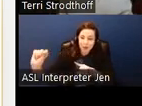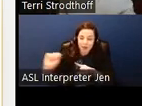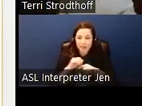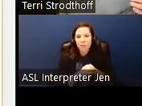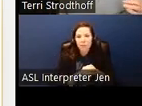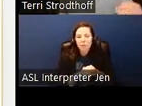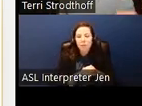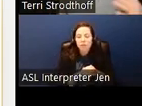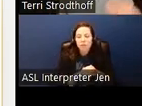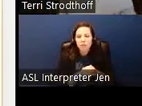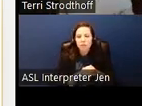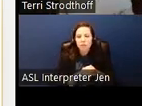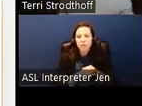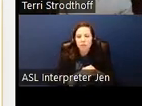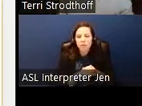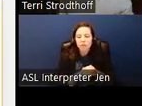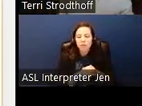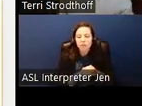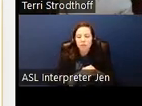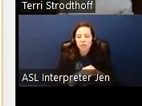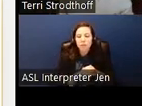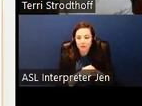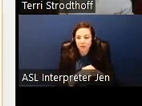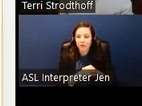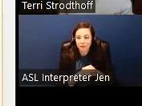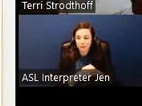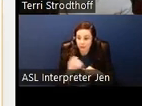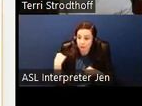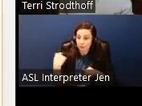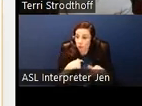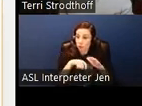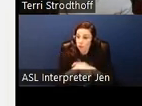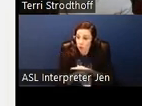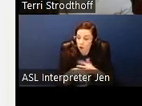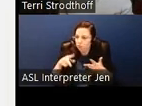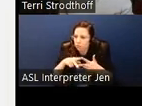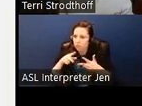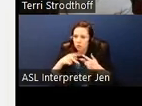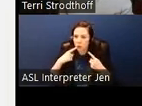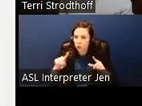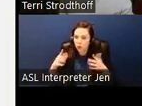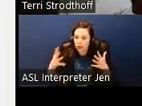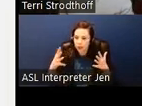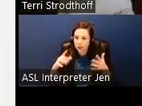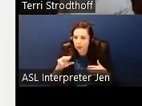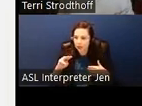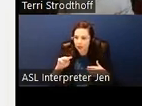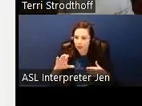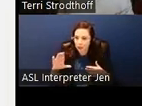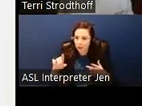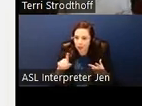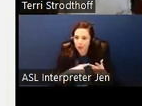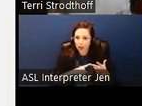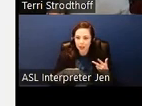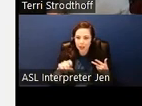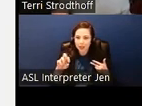Nonetheless, as we're born, it's only the two systems that are online: our survival center and our limbic system. And what that means is that